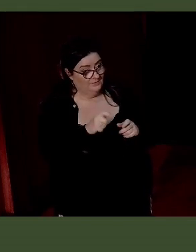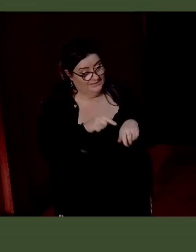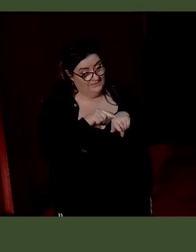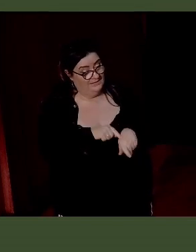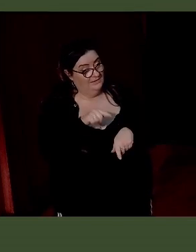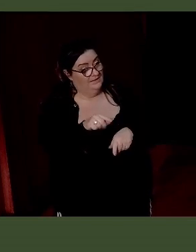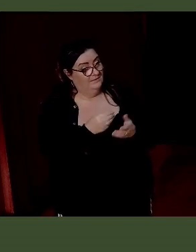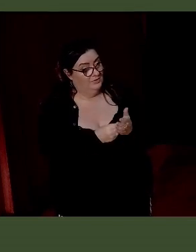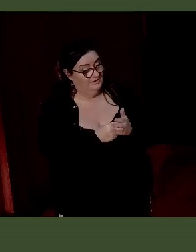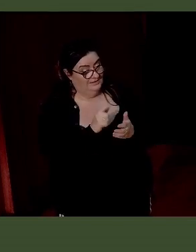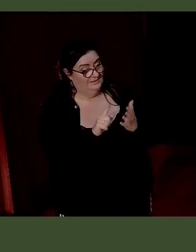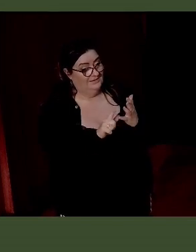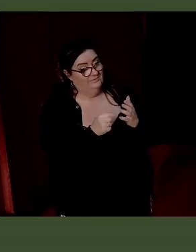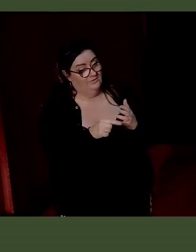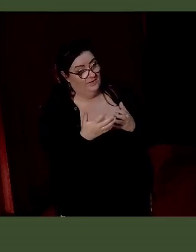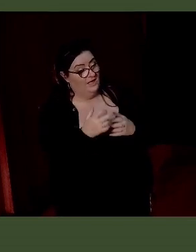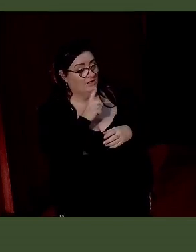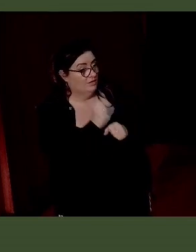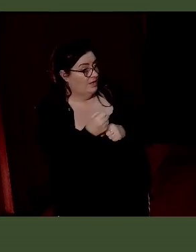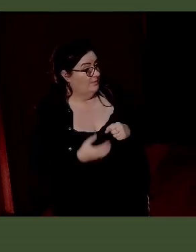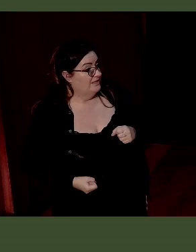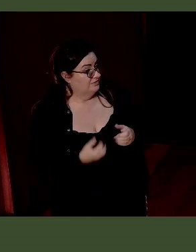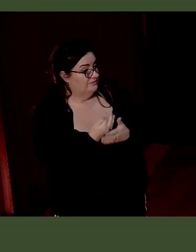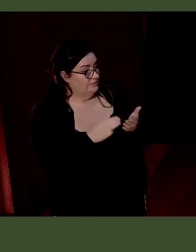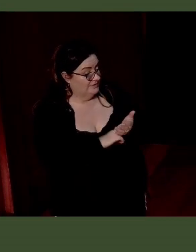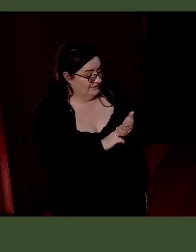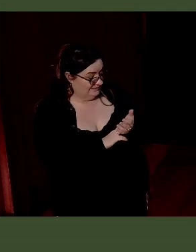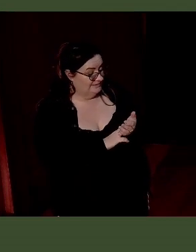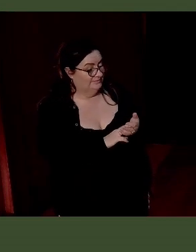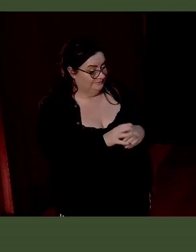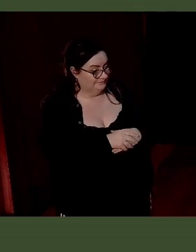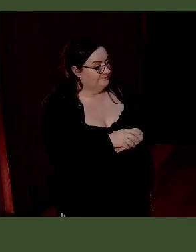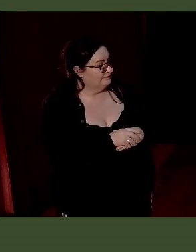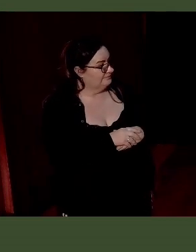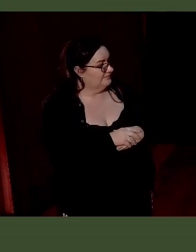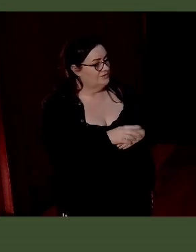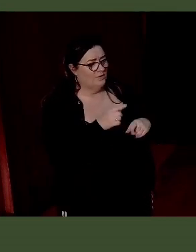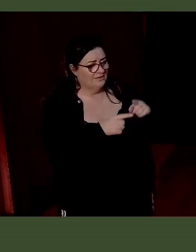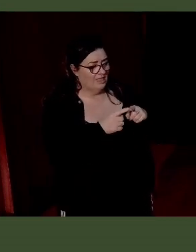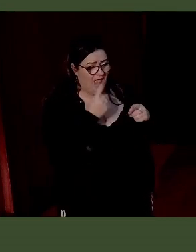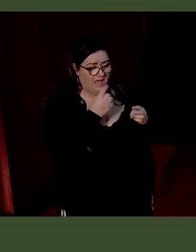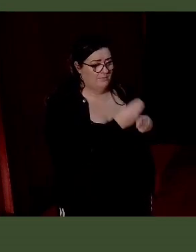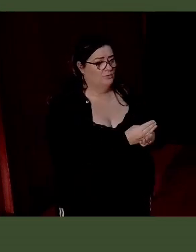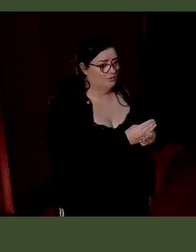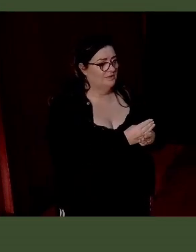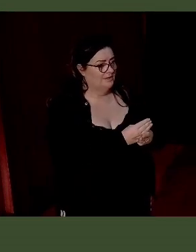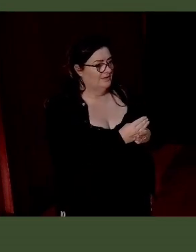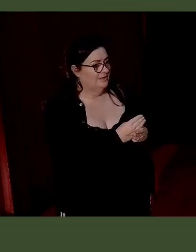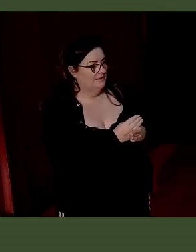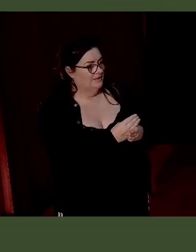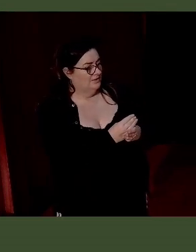it. I'll talk about the pension thing in a moment. The Commission on the Sick and Destitute Poor, which was not a hotbed